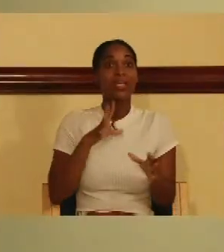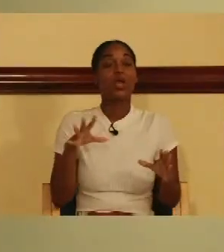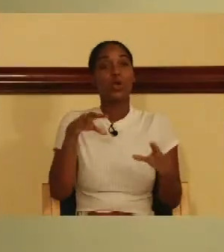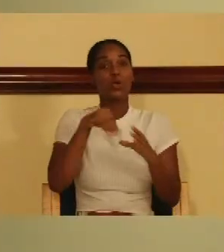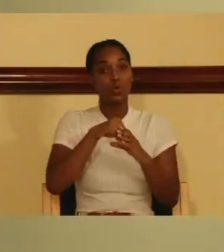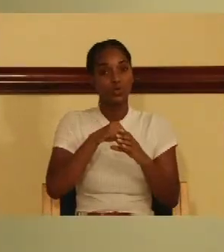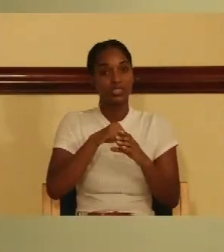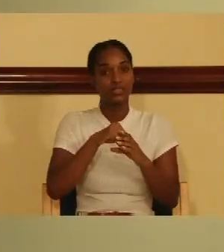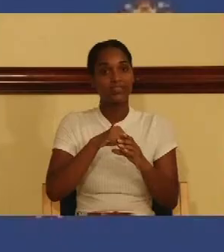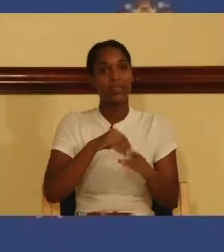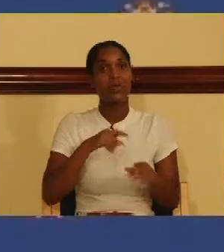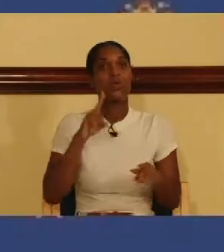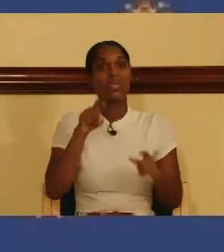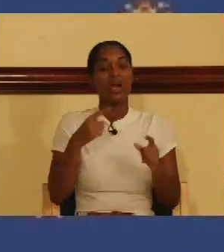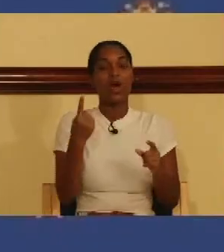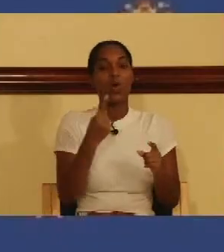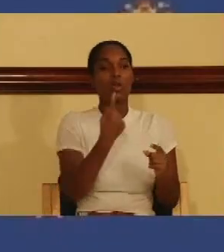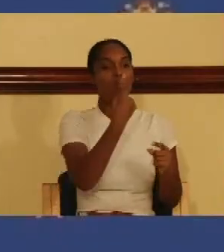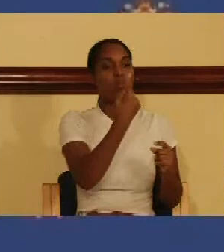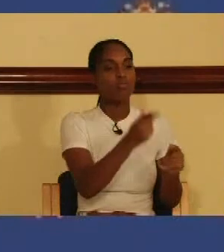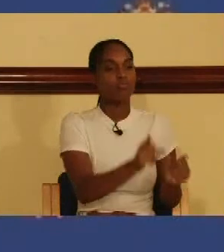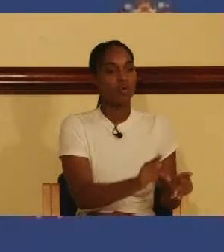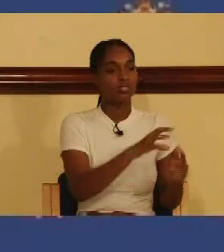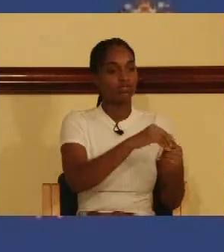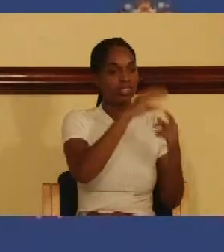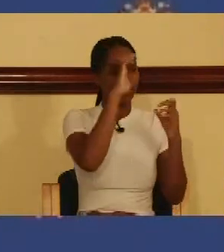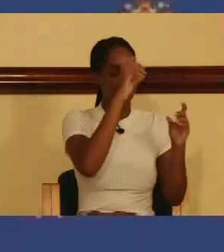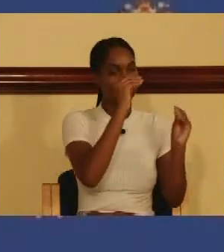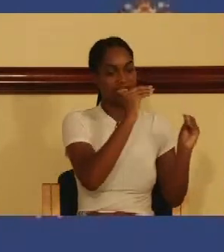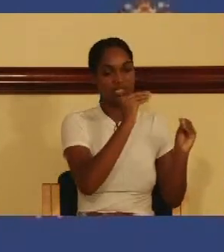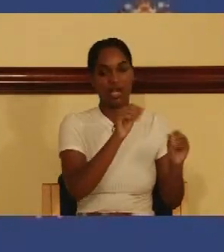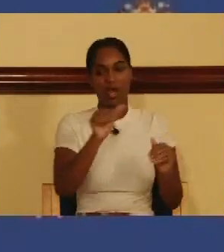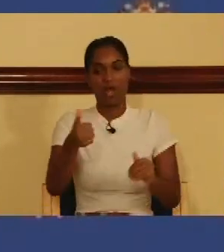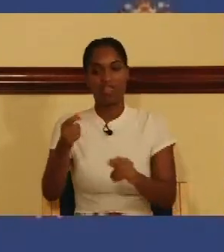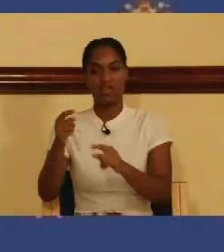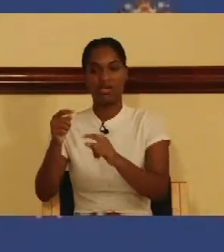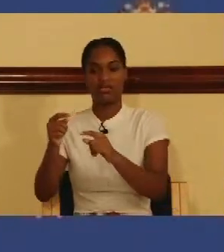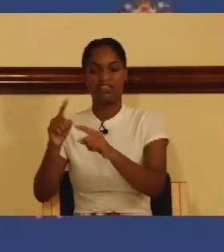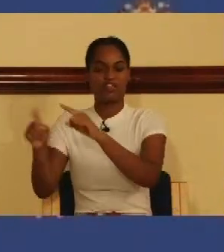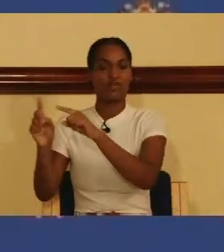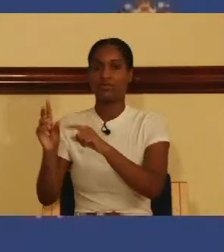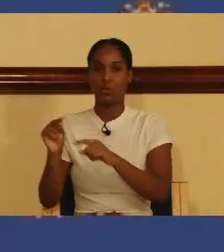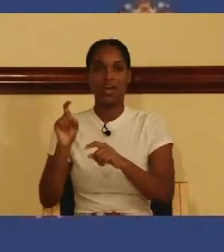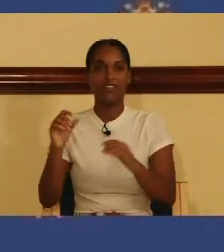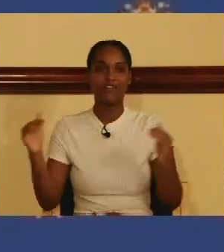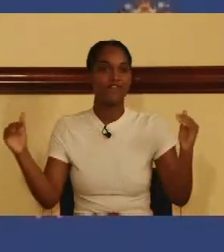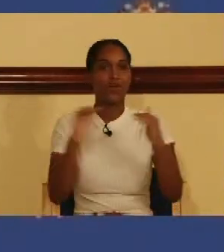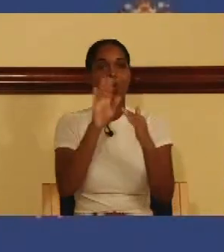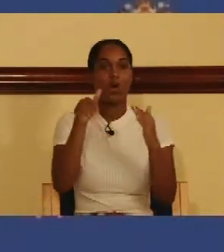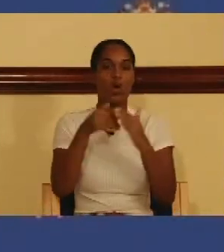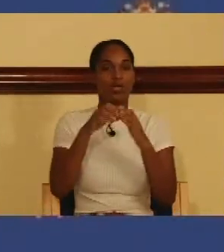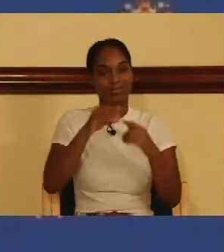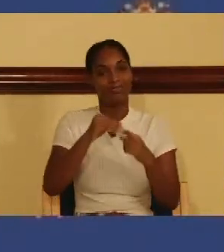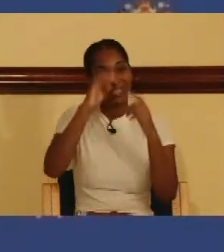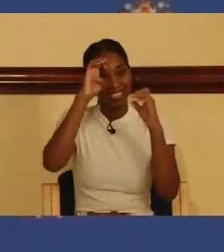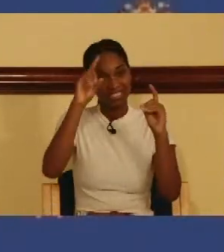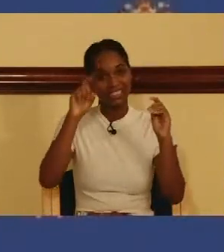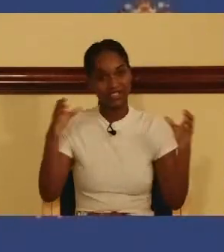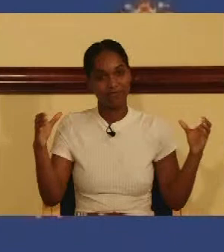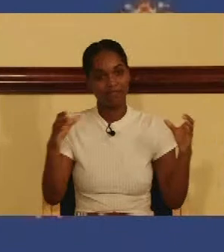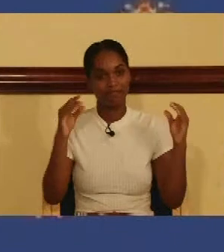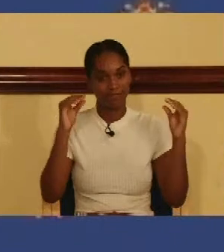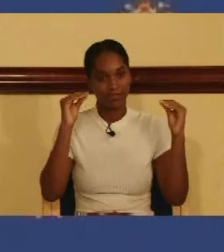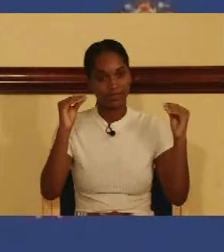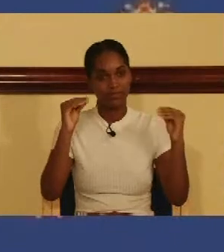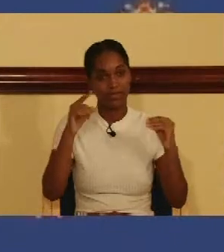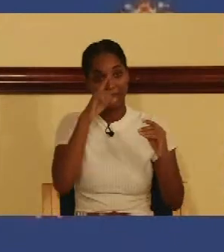specialized teachers. It is a collaborative approach with special educators and general educators, because that is how we're